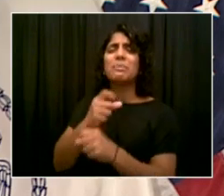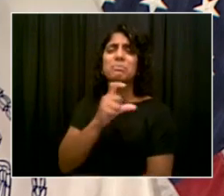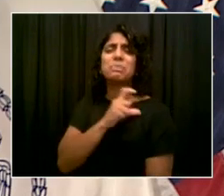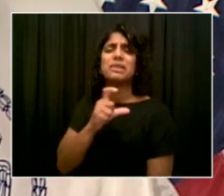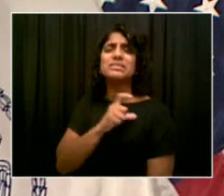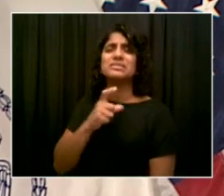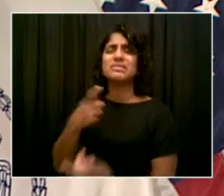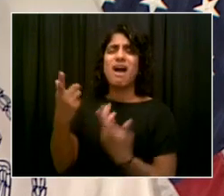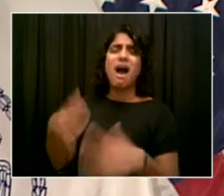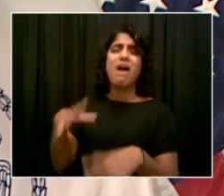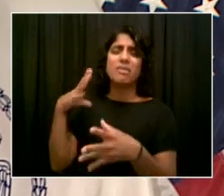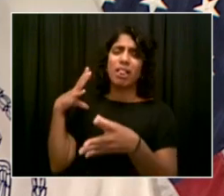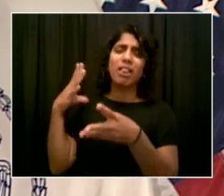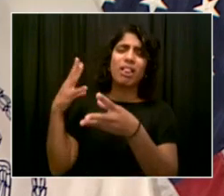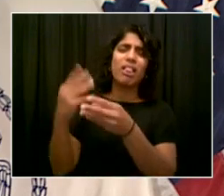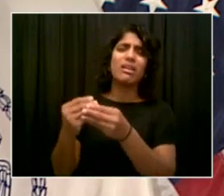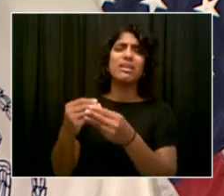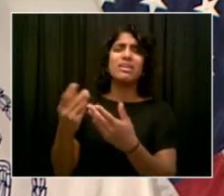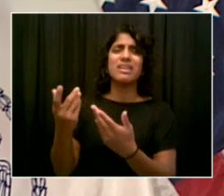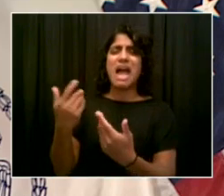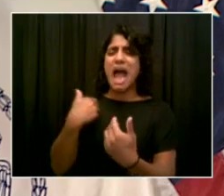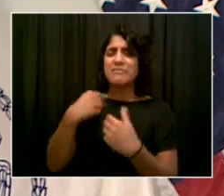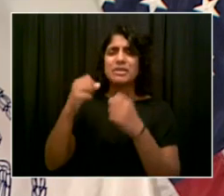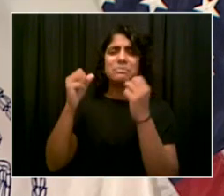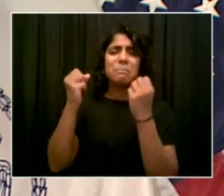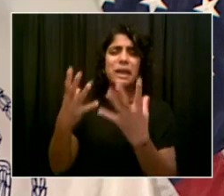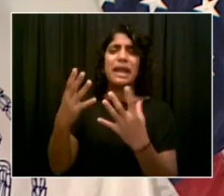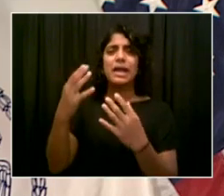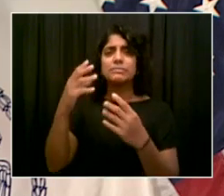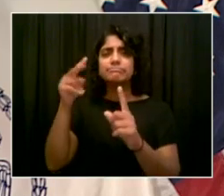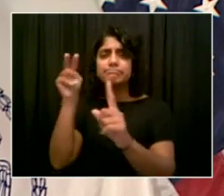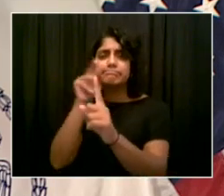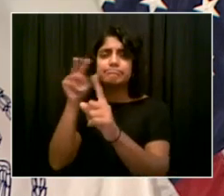we need to do going forward. Go ahead, Emma.